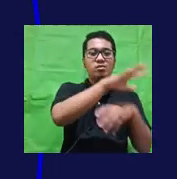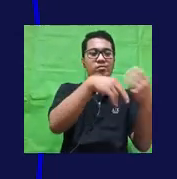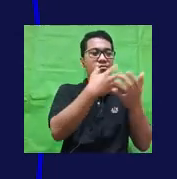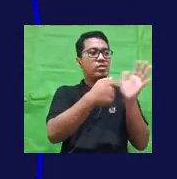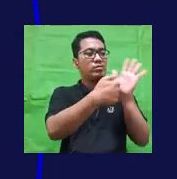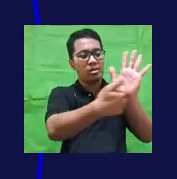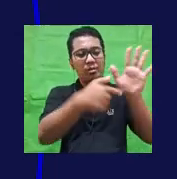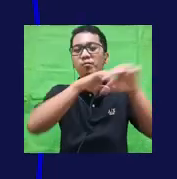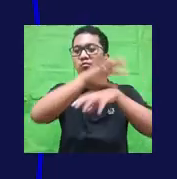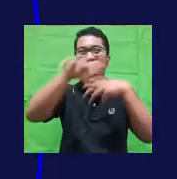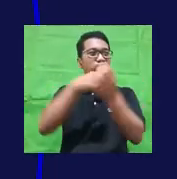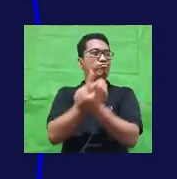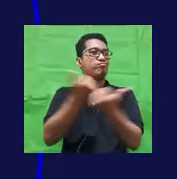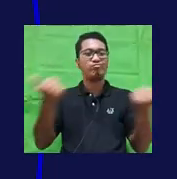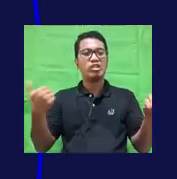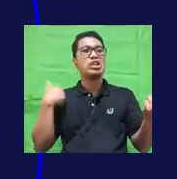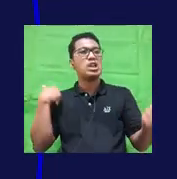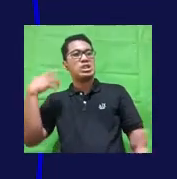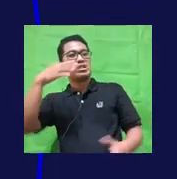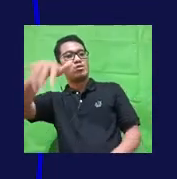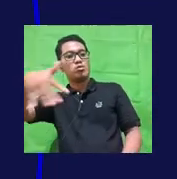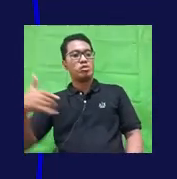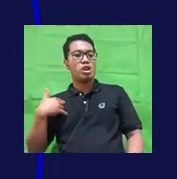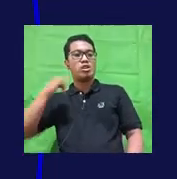family, and also reaching out for the living